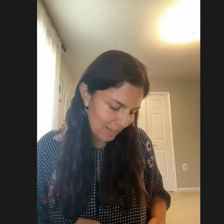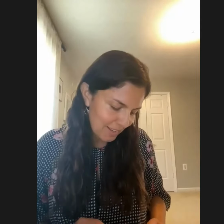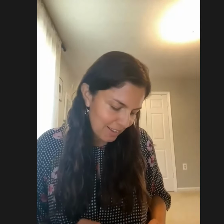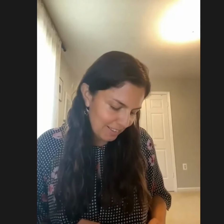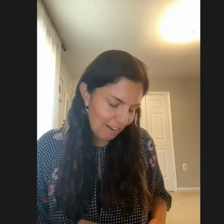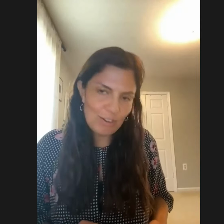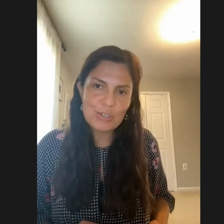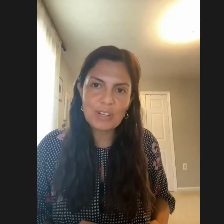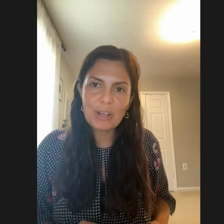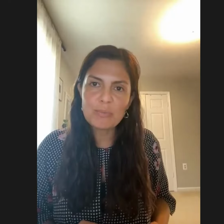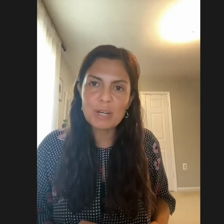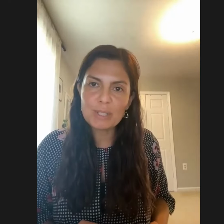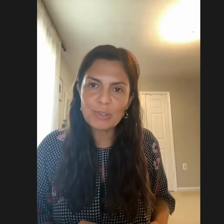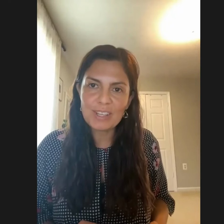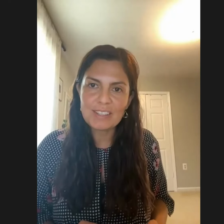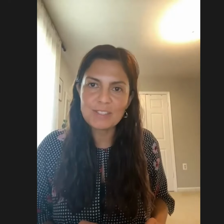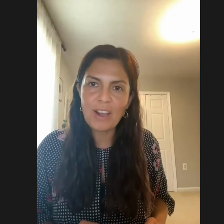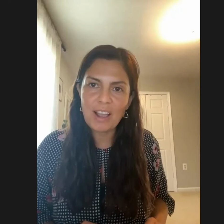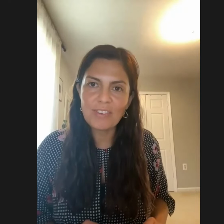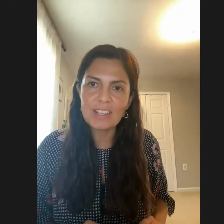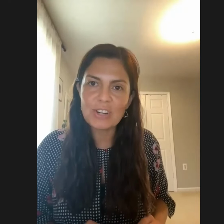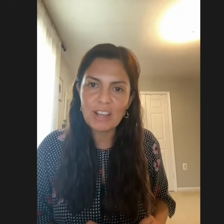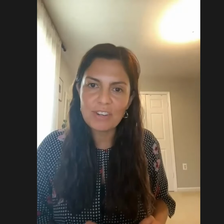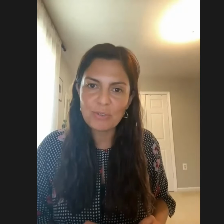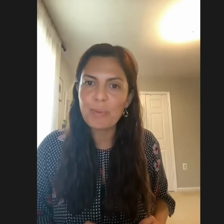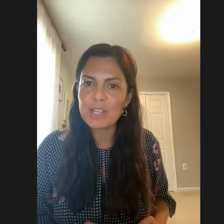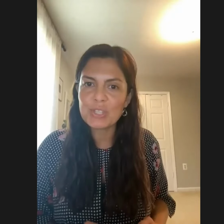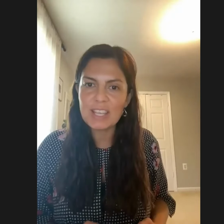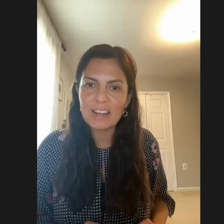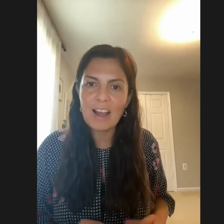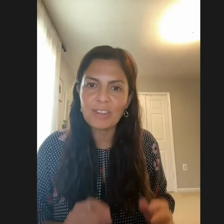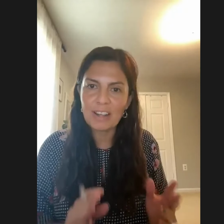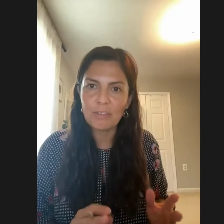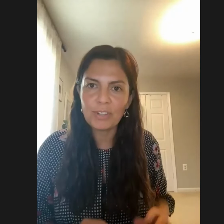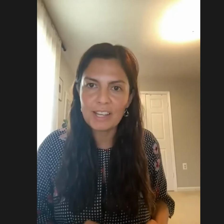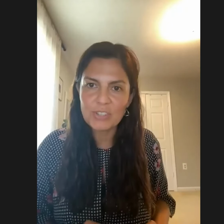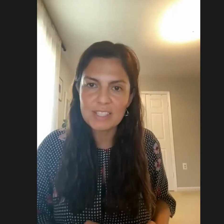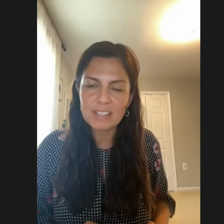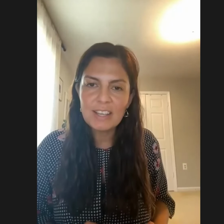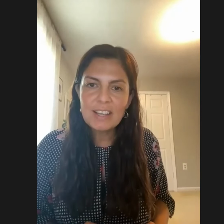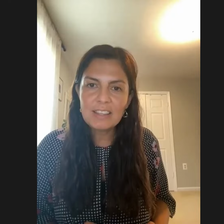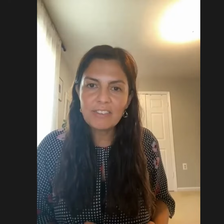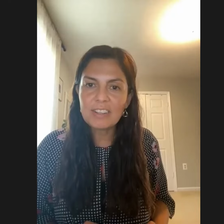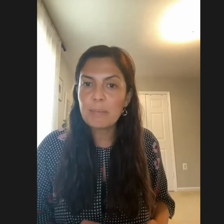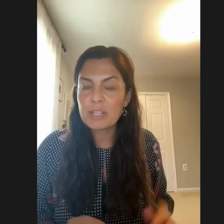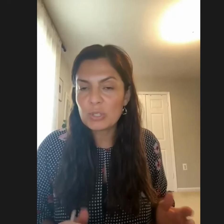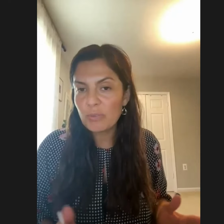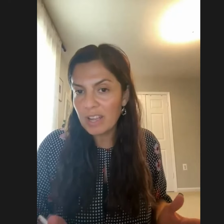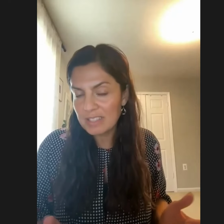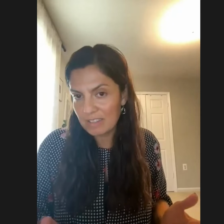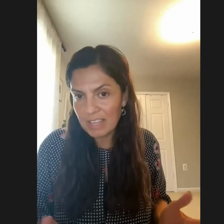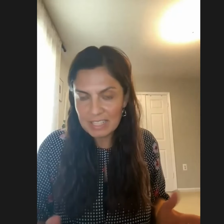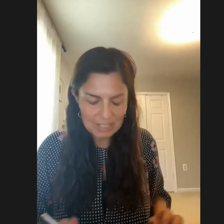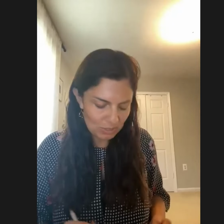the WHO and the observatory, and these 5 key drivers of PHC and how they are helpful in addressing different dimensions